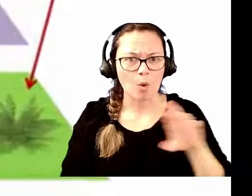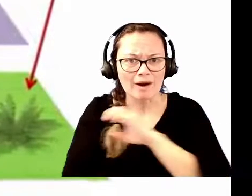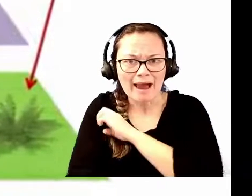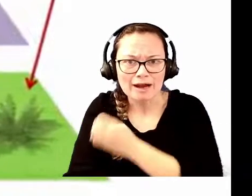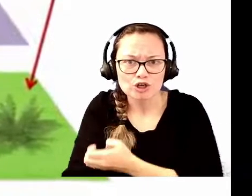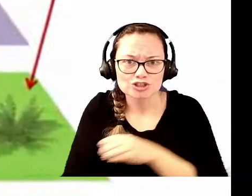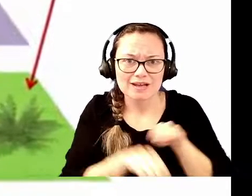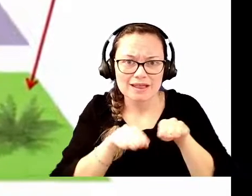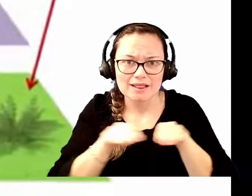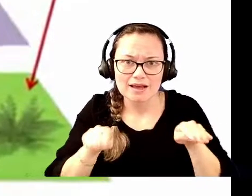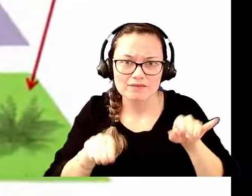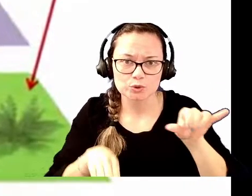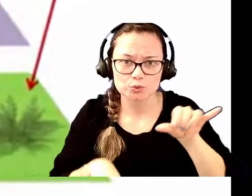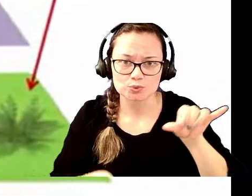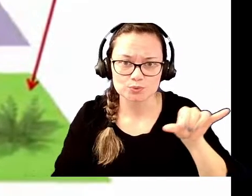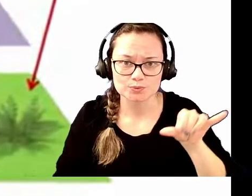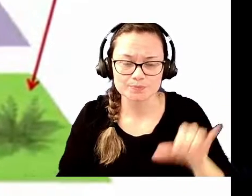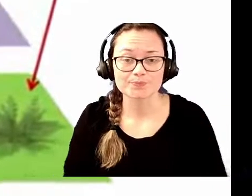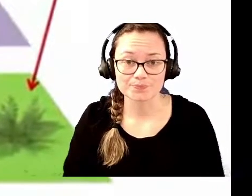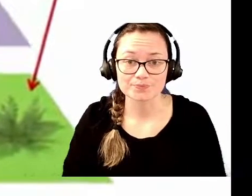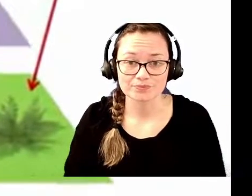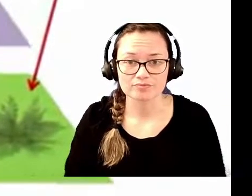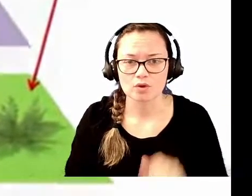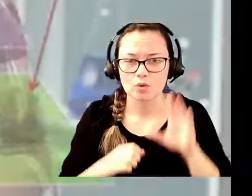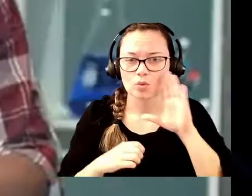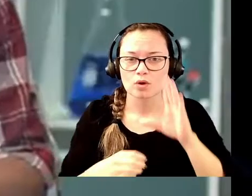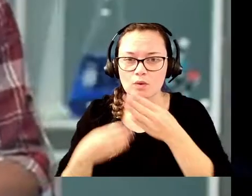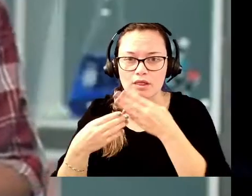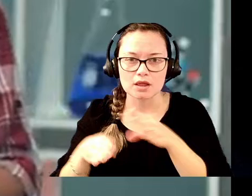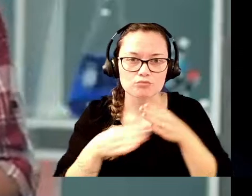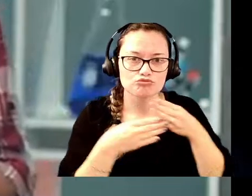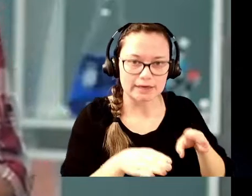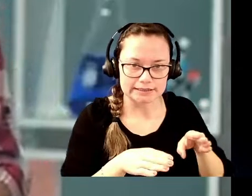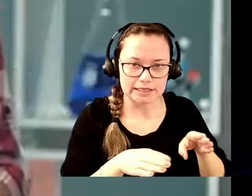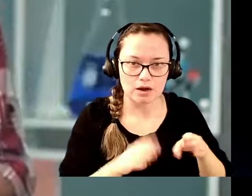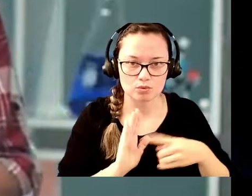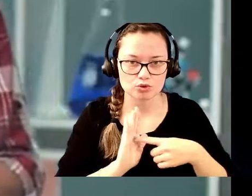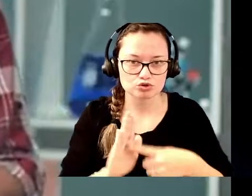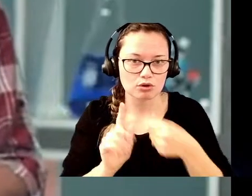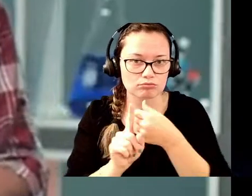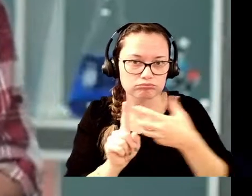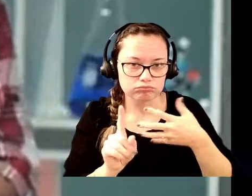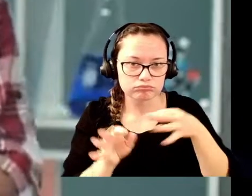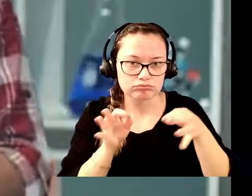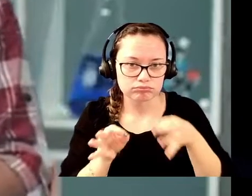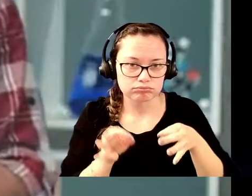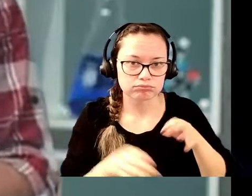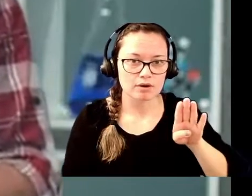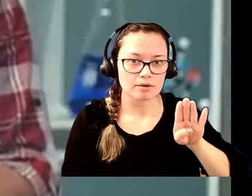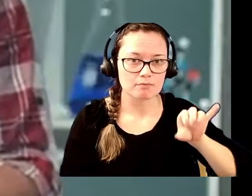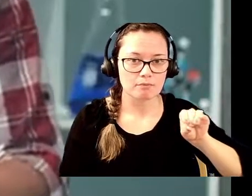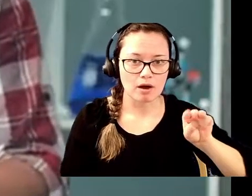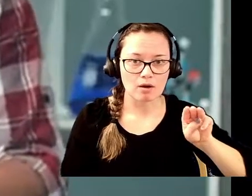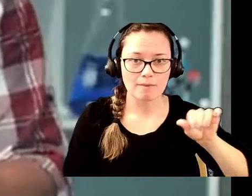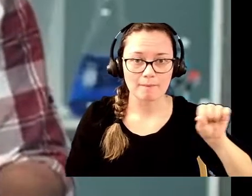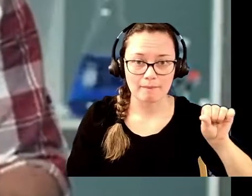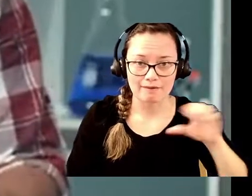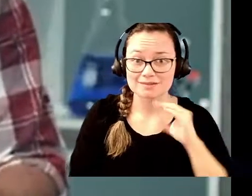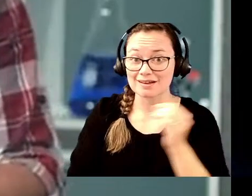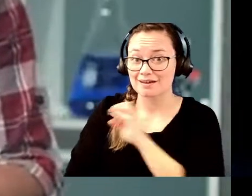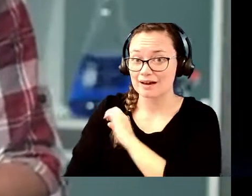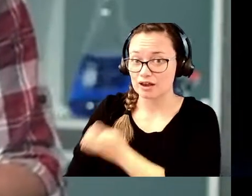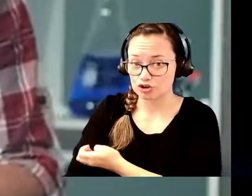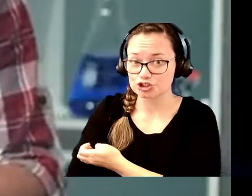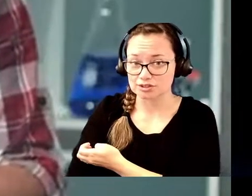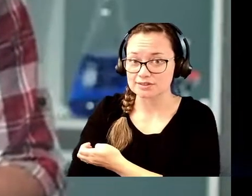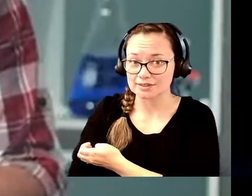level within each trophic level. So we're going to kind of break those two, their biomass and energy. We're going to look at